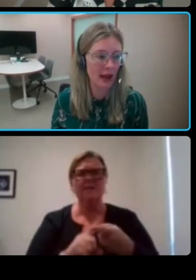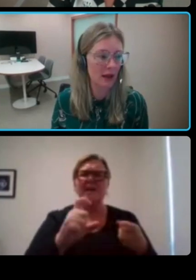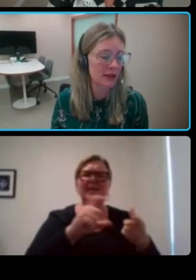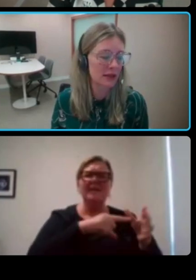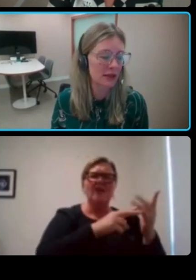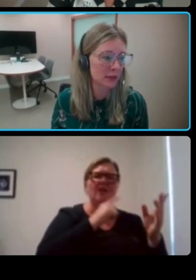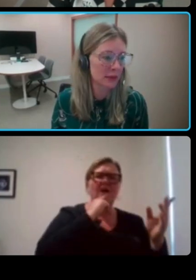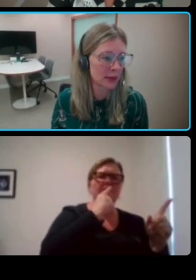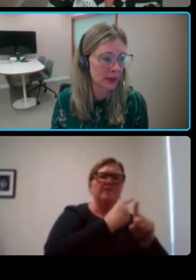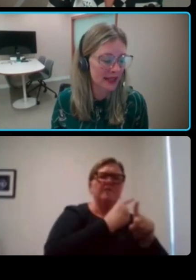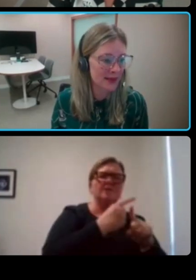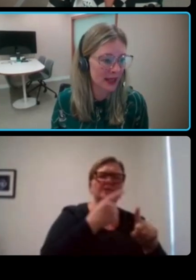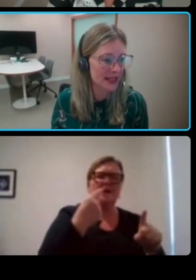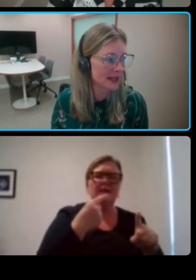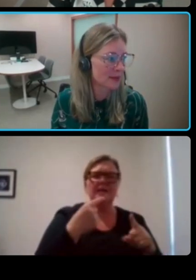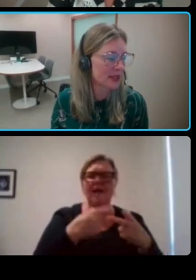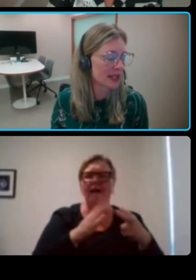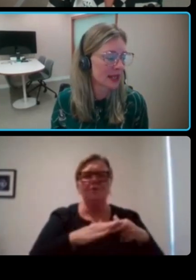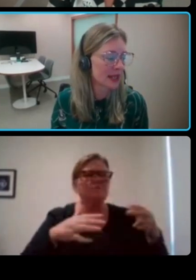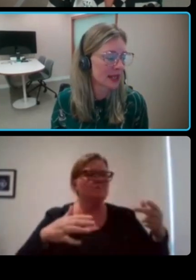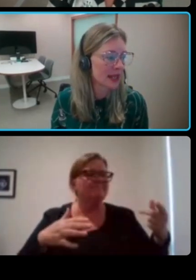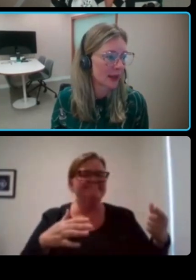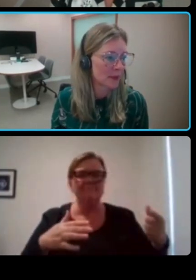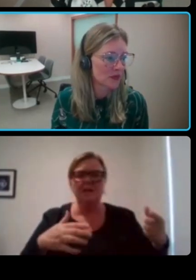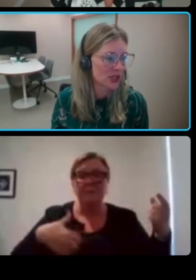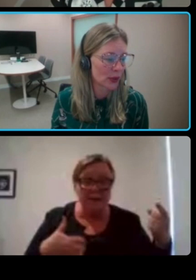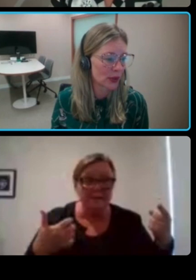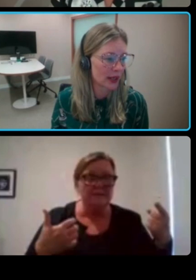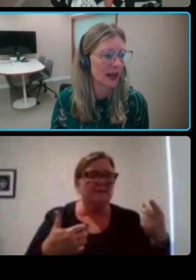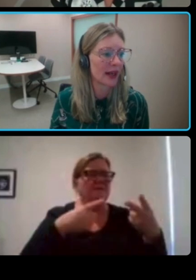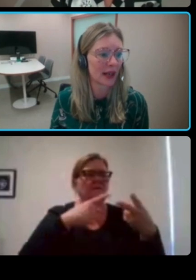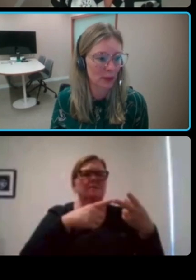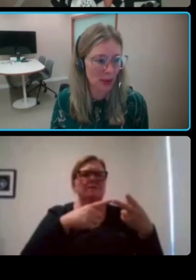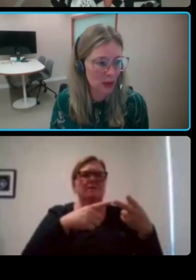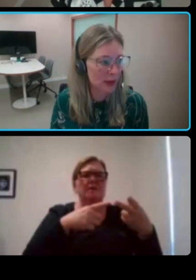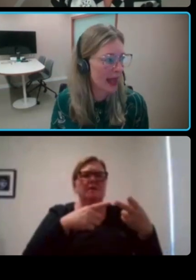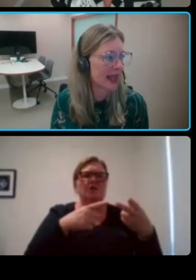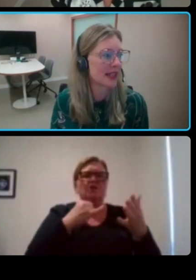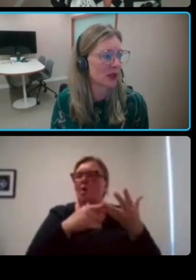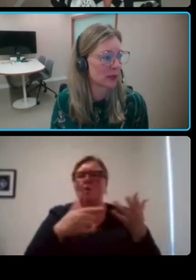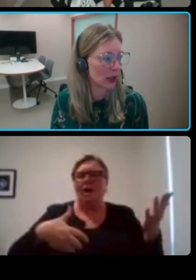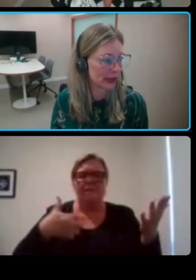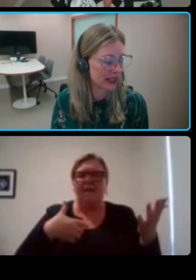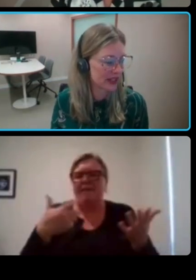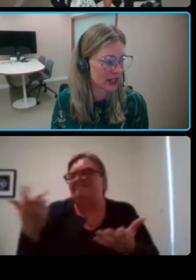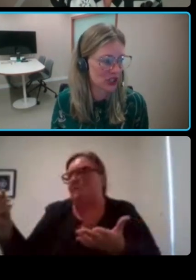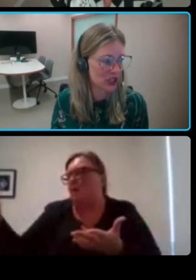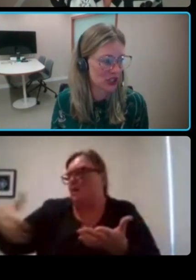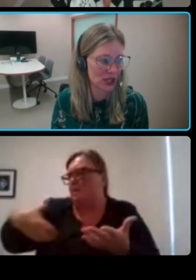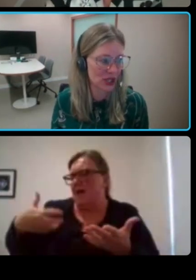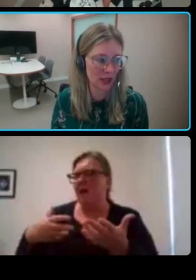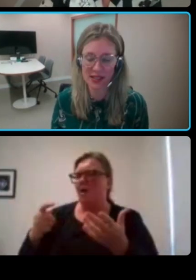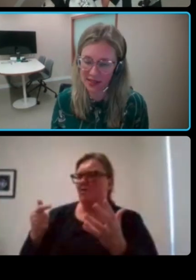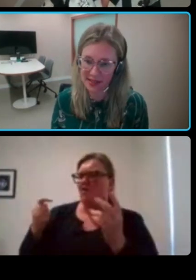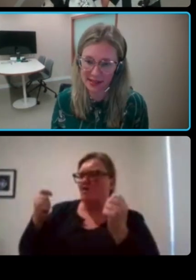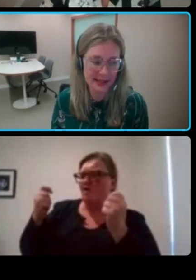presentation around complaints mechanisms. So a complaint could be made, there could be early intervention